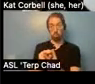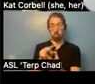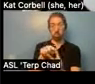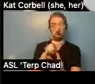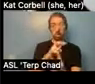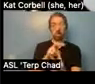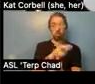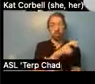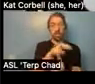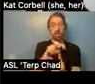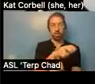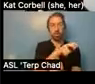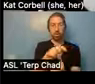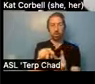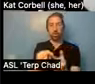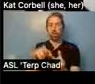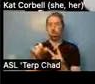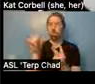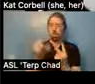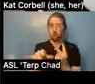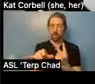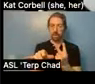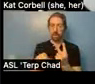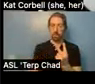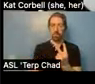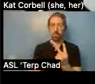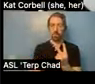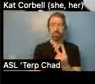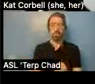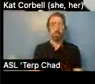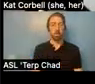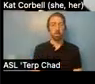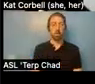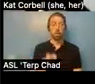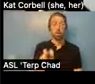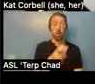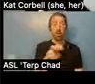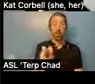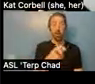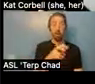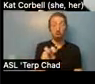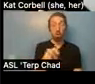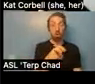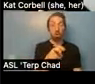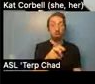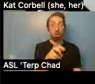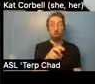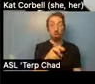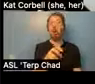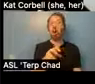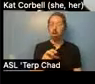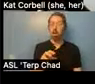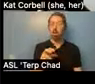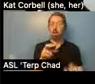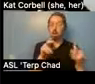the transitional housing are, um, where residents are expected to reside for generally up to two years, sometimes